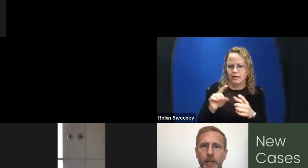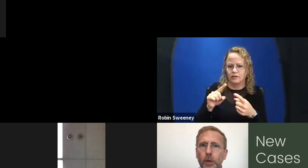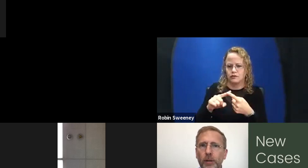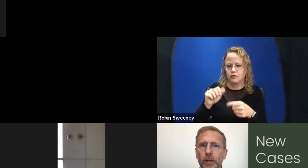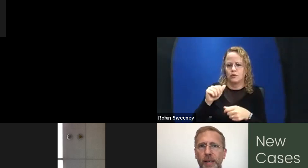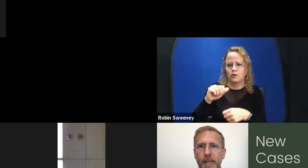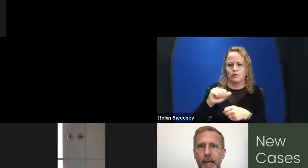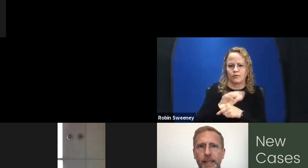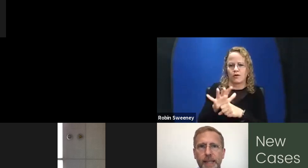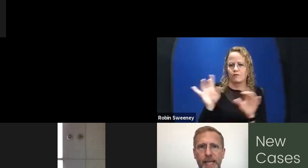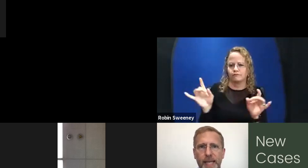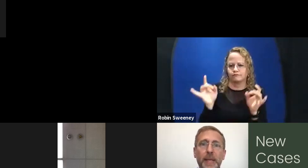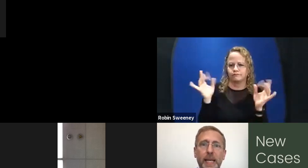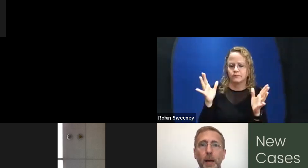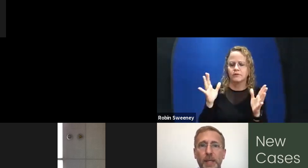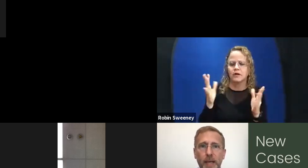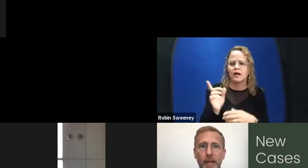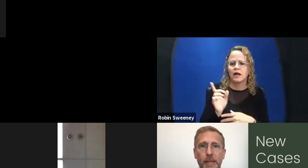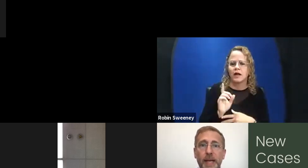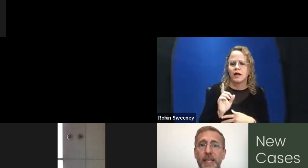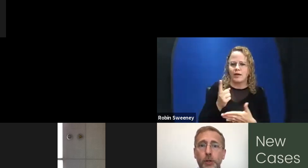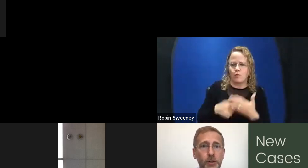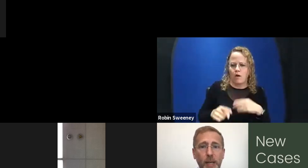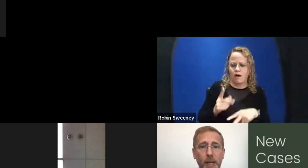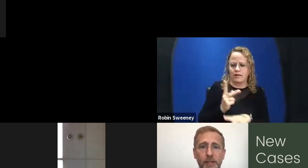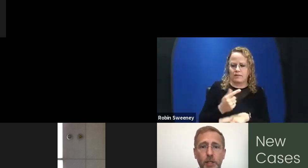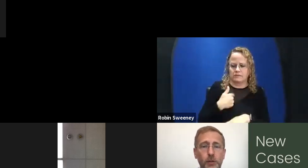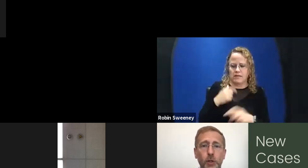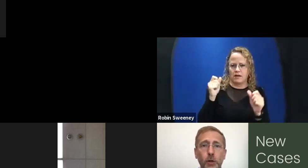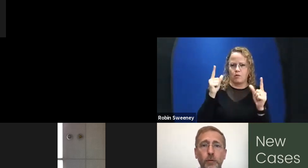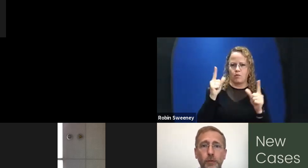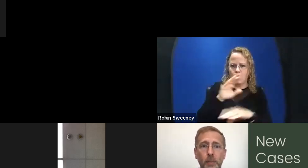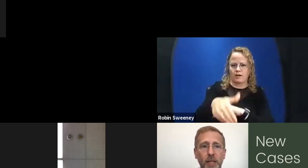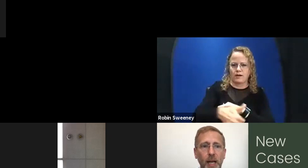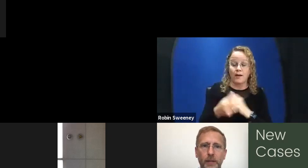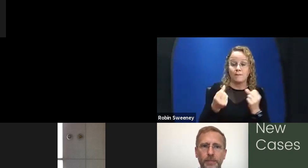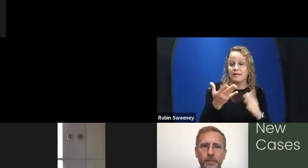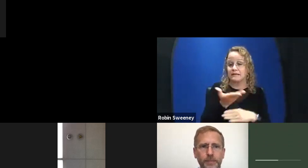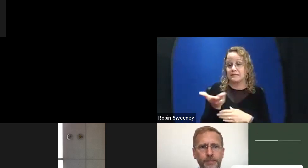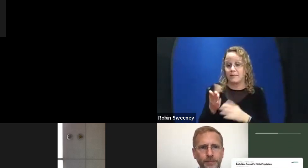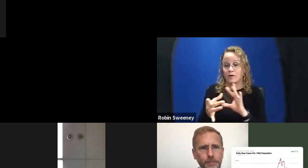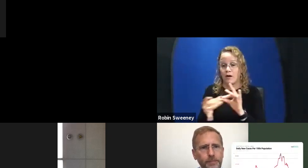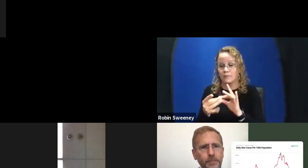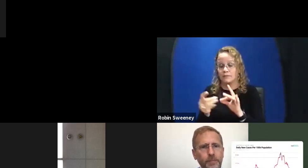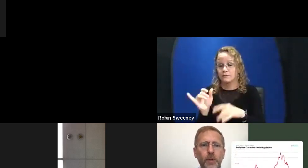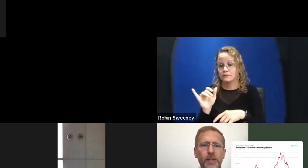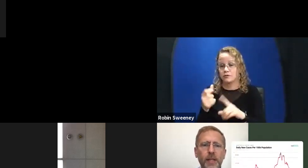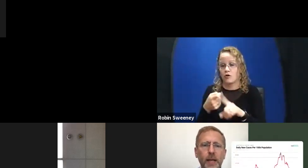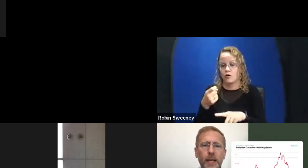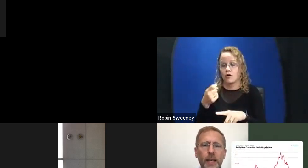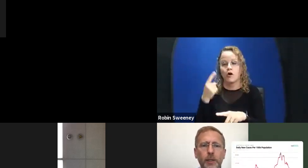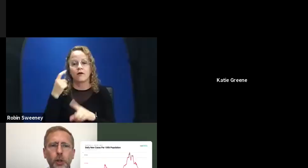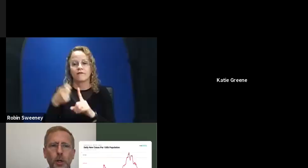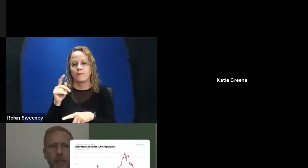potentially going, and what are the things that keep me up at night, many of which are the same things that you've just heard from Kyle. So